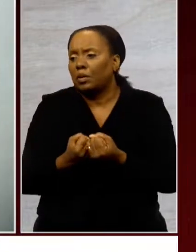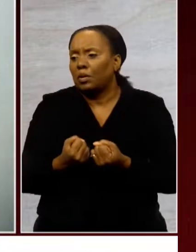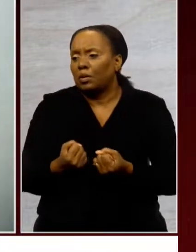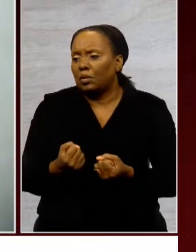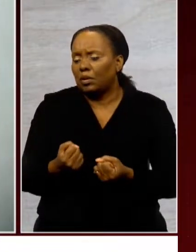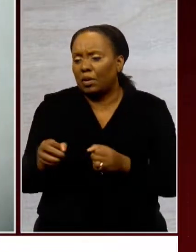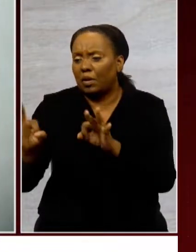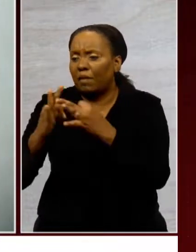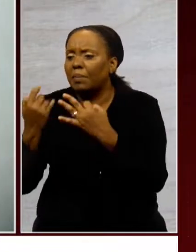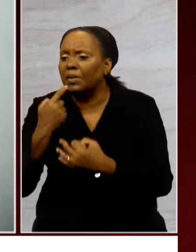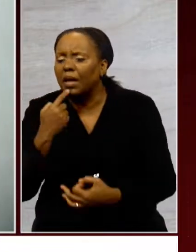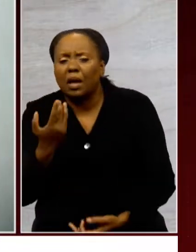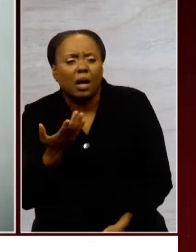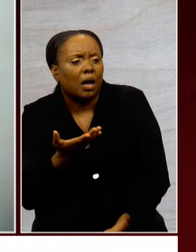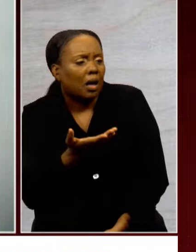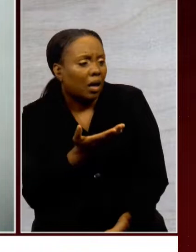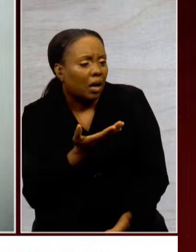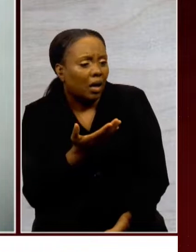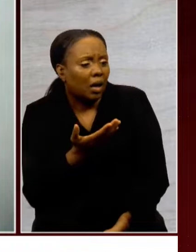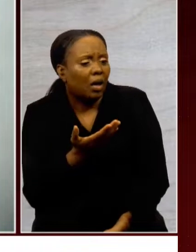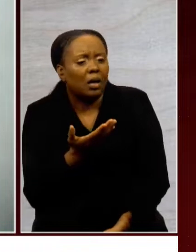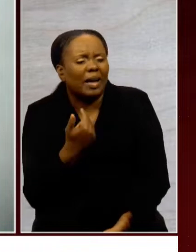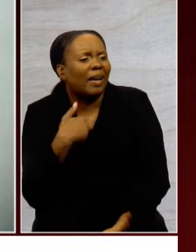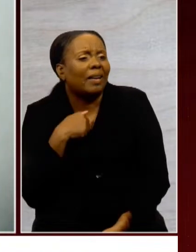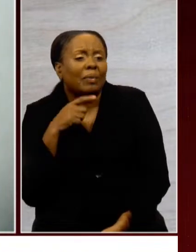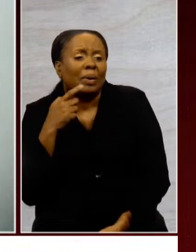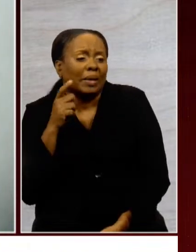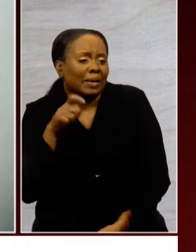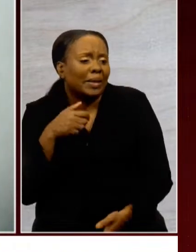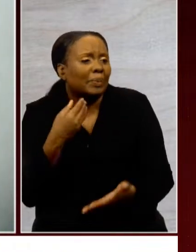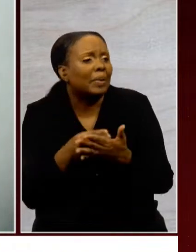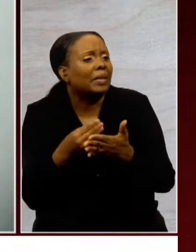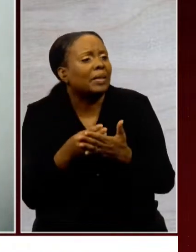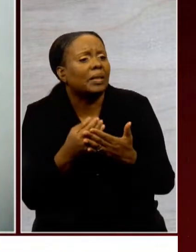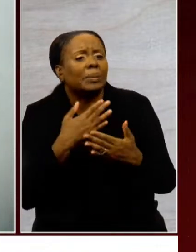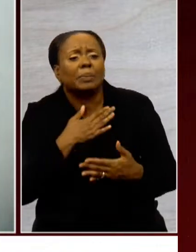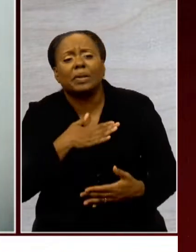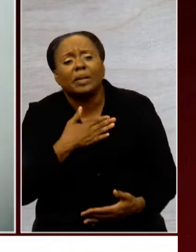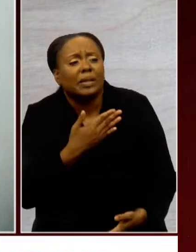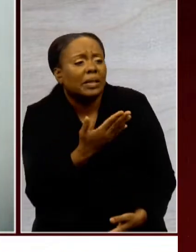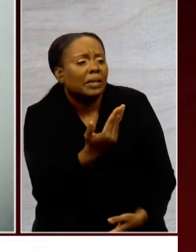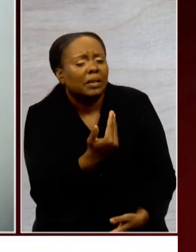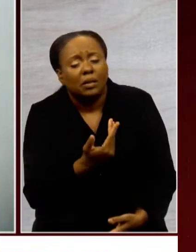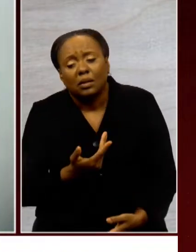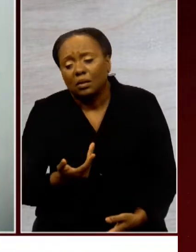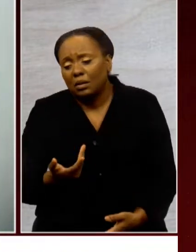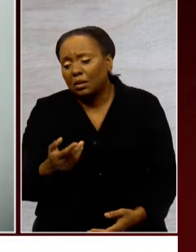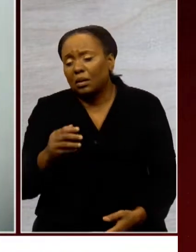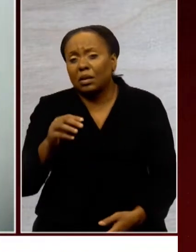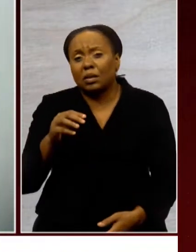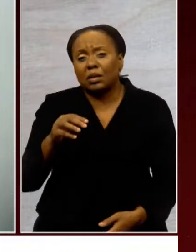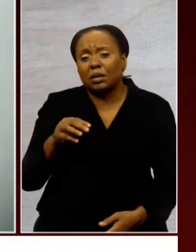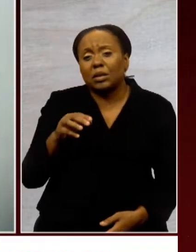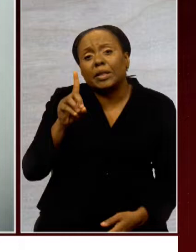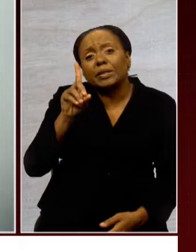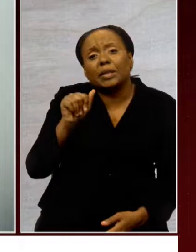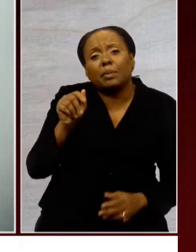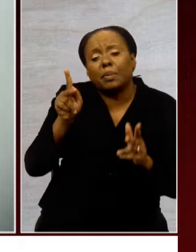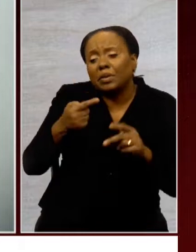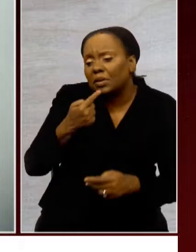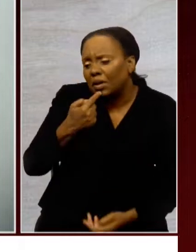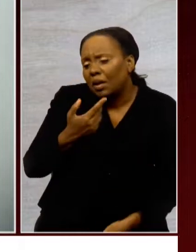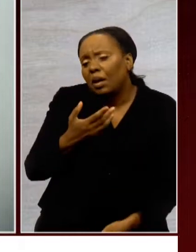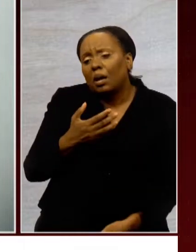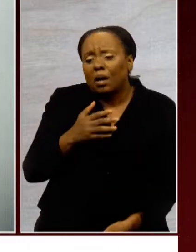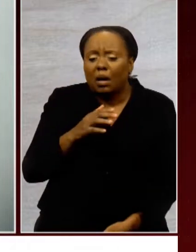they need, to hand over the money, you don't feel you have a choice. Where are you going to go? If you don't give them the